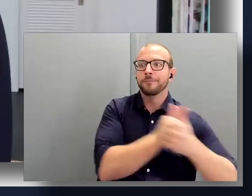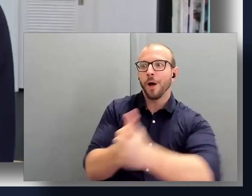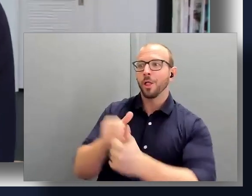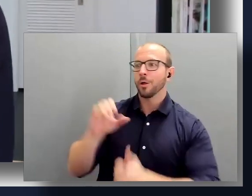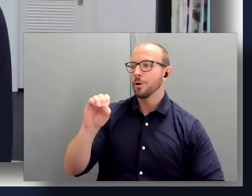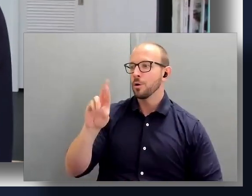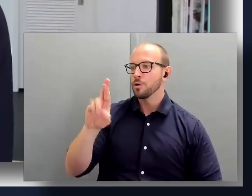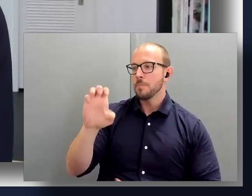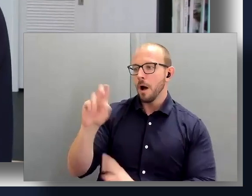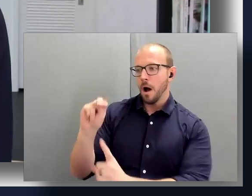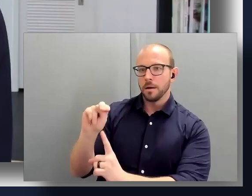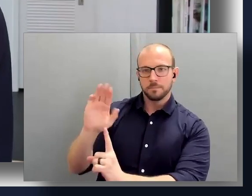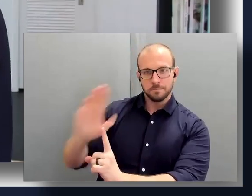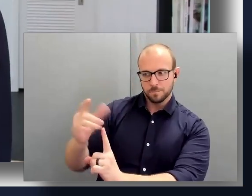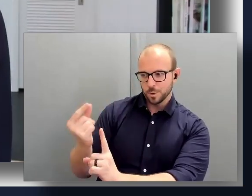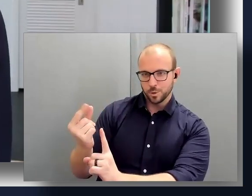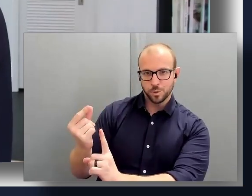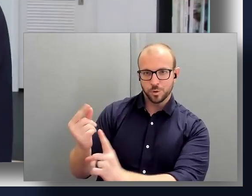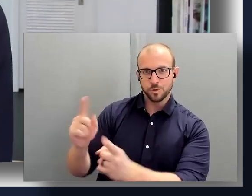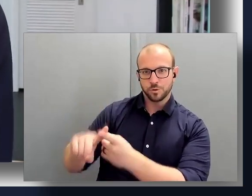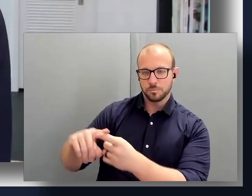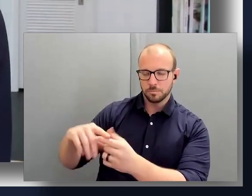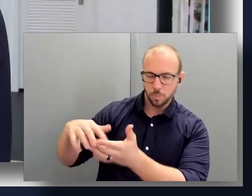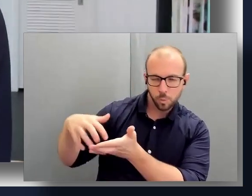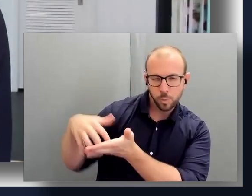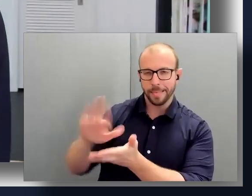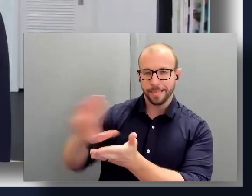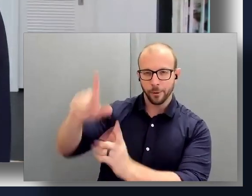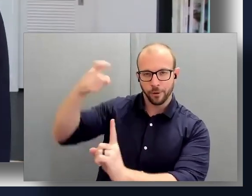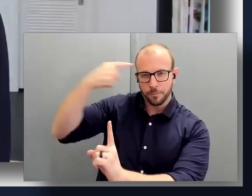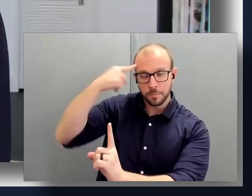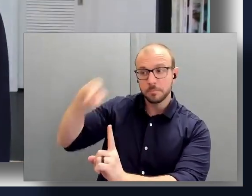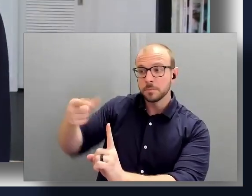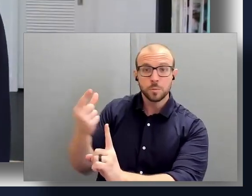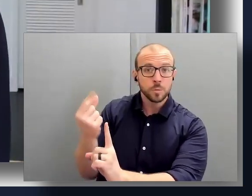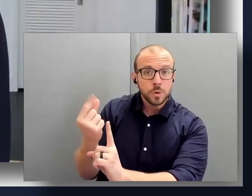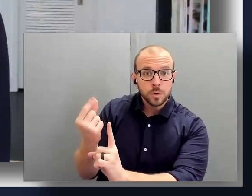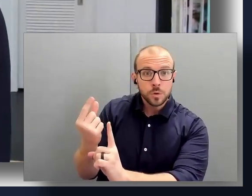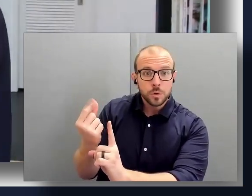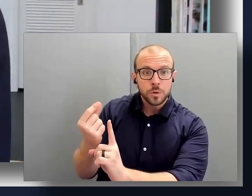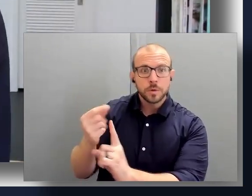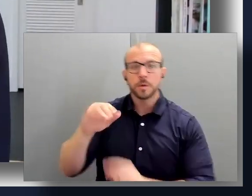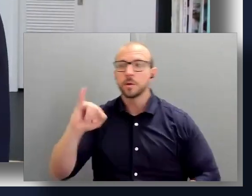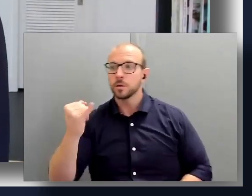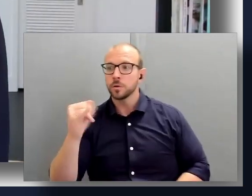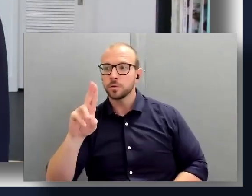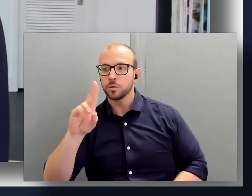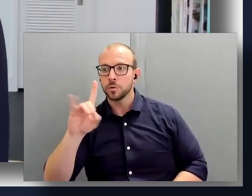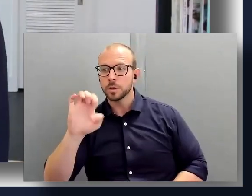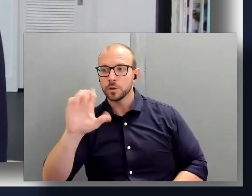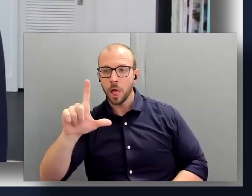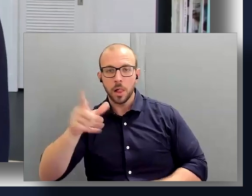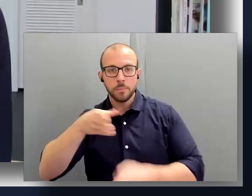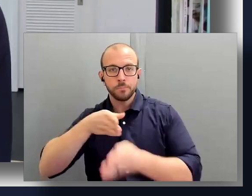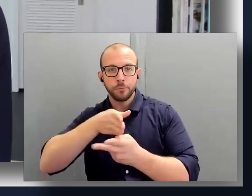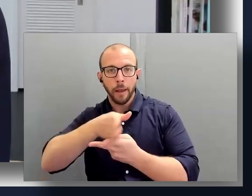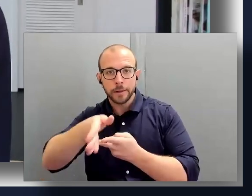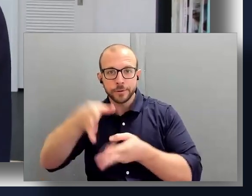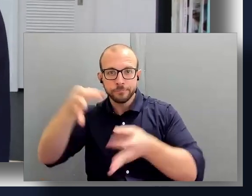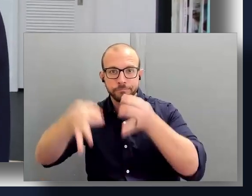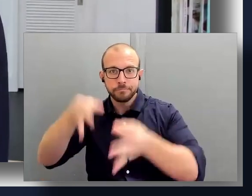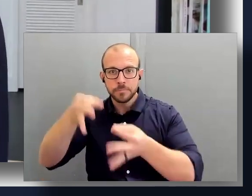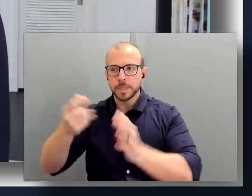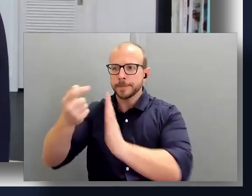Trump could follow Orban's playbook. And what Orban did is he purged the judicial branch. He